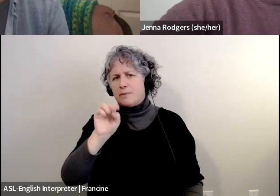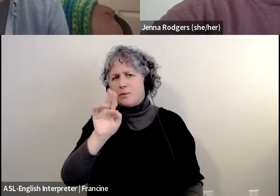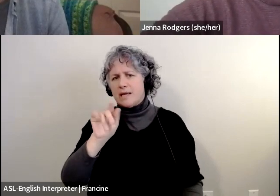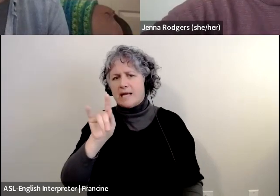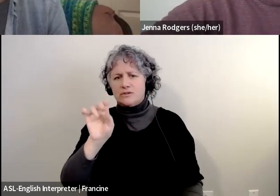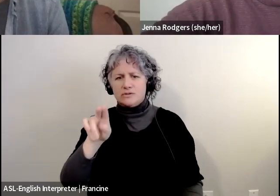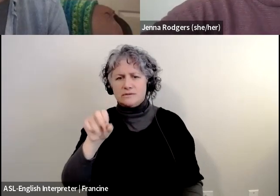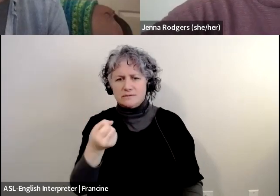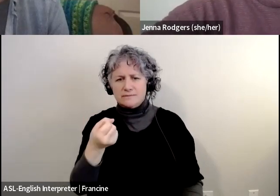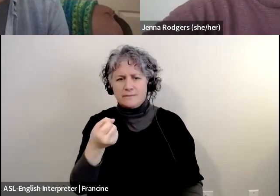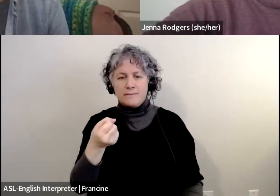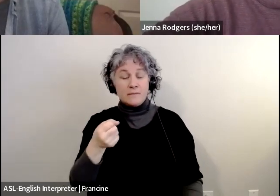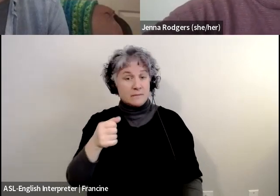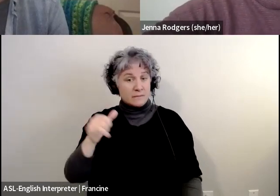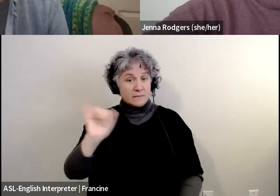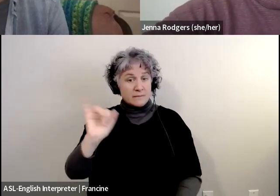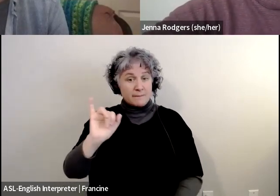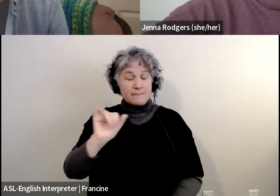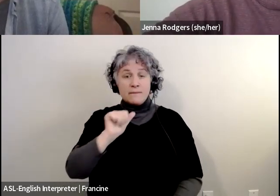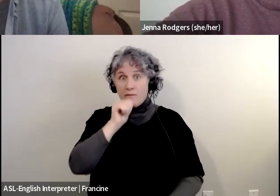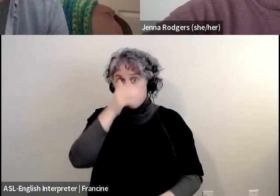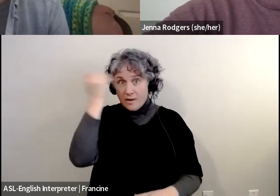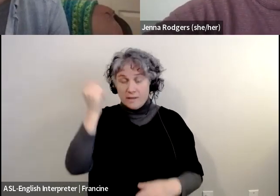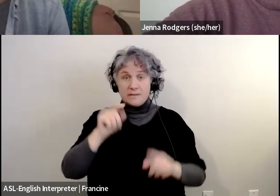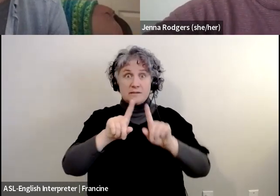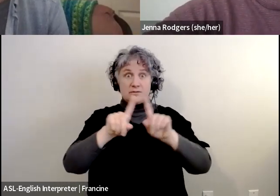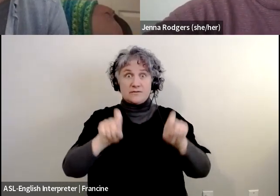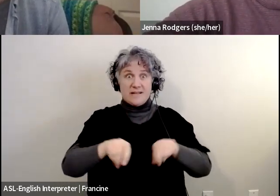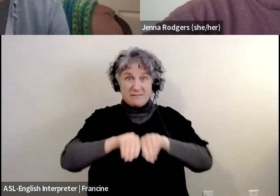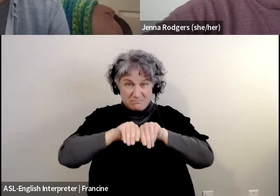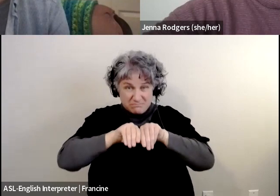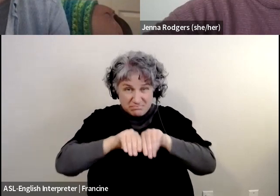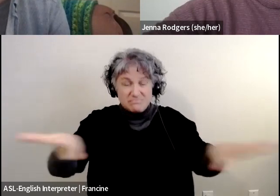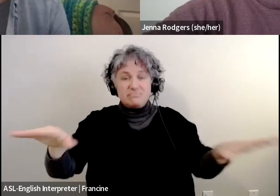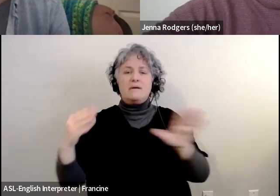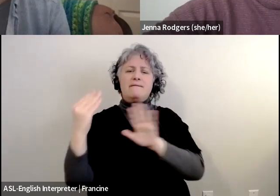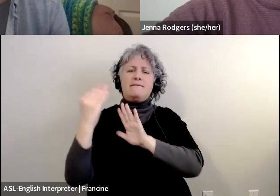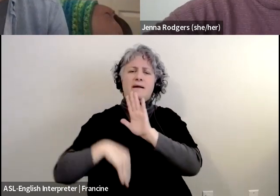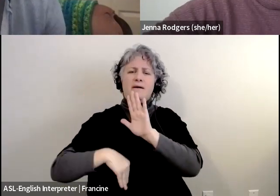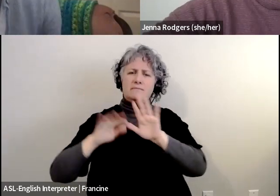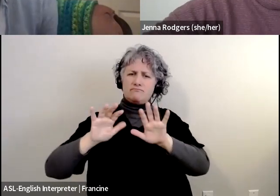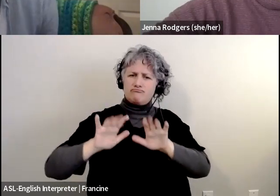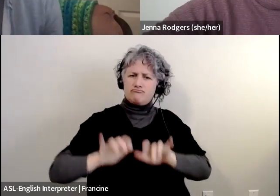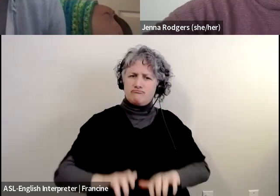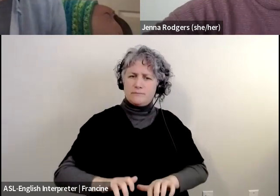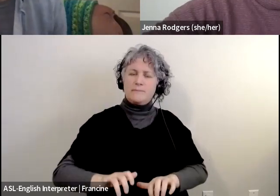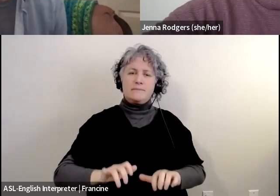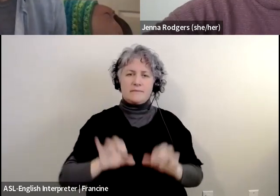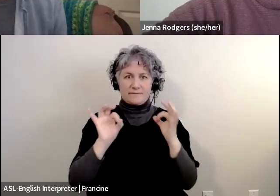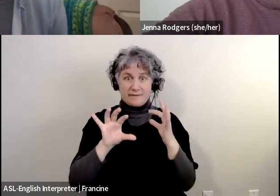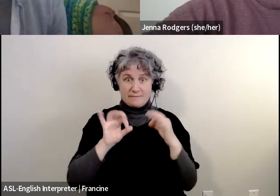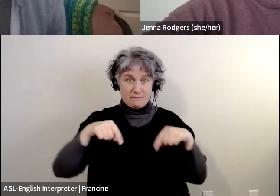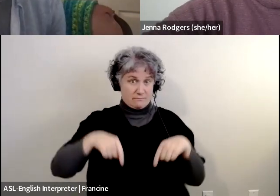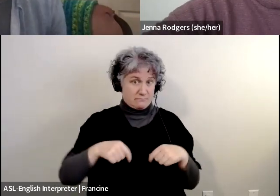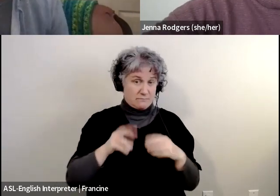And also, don't forget to fill out the survey. We will send you a link to the survey to get your feedback on this workshop.